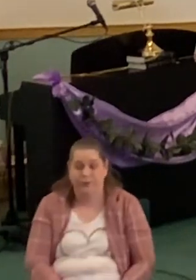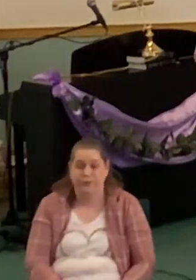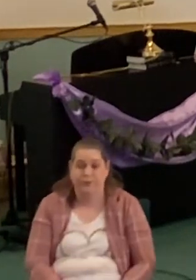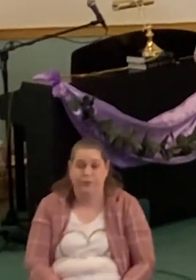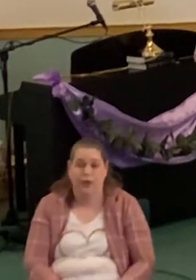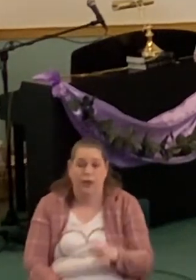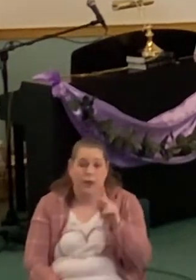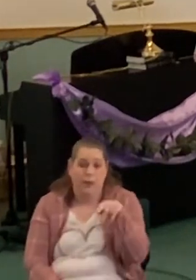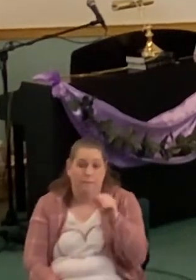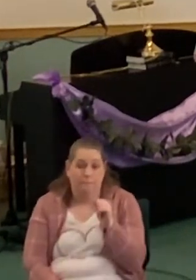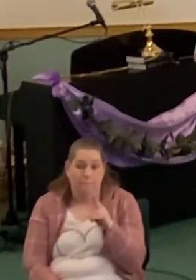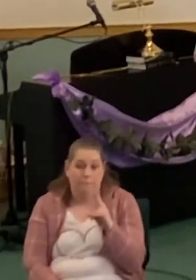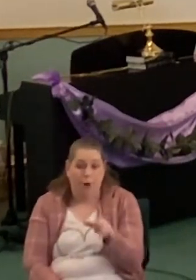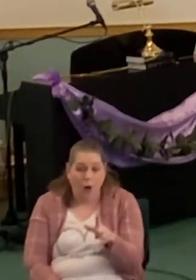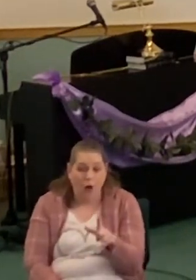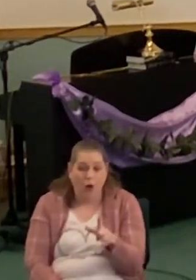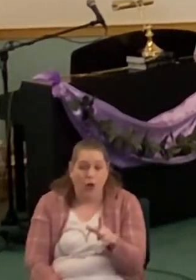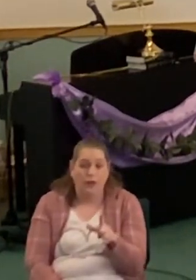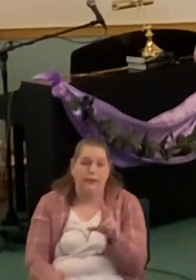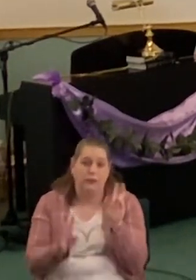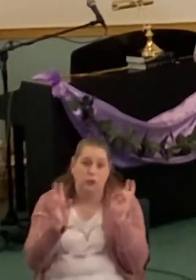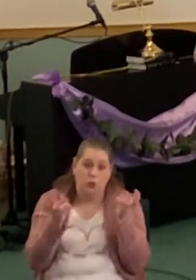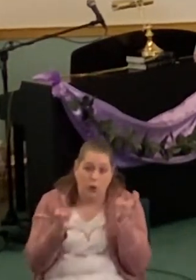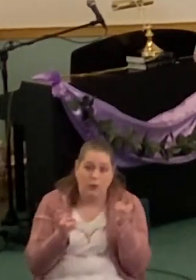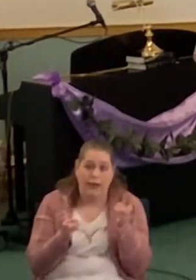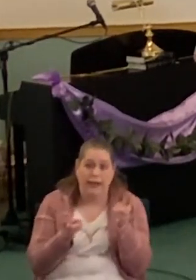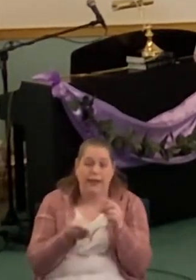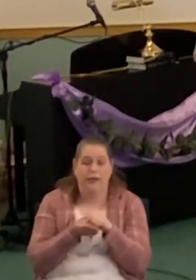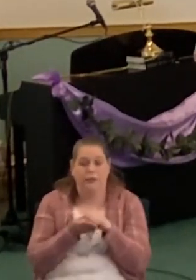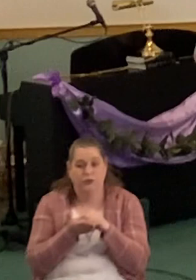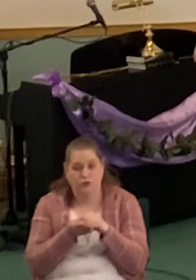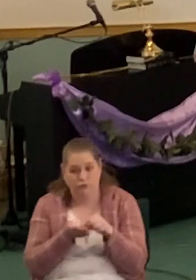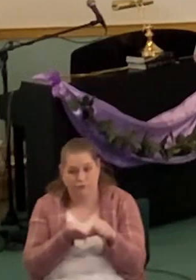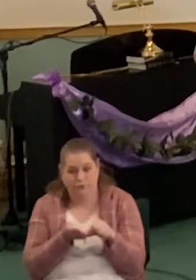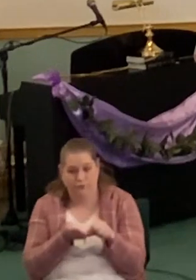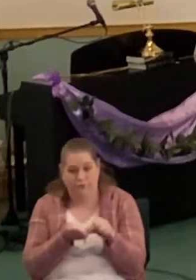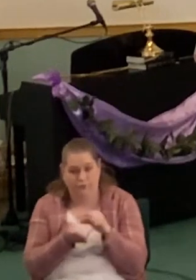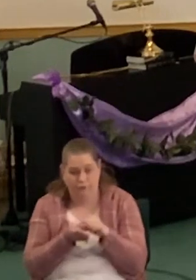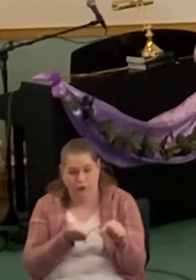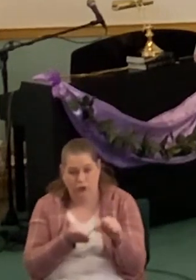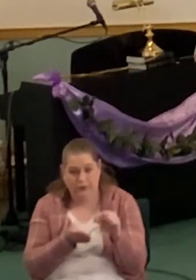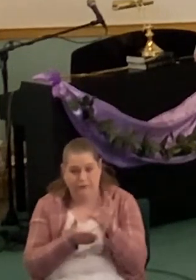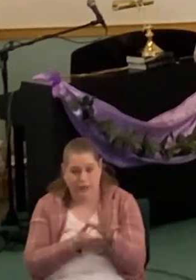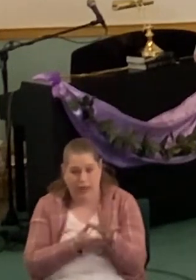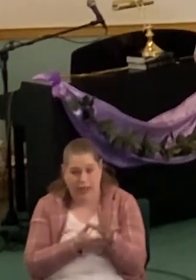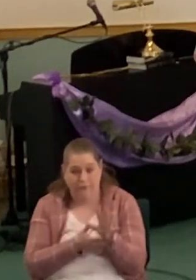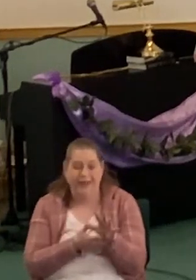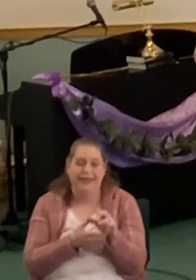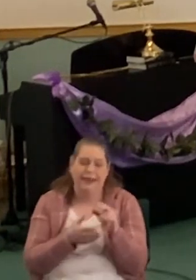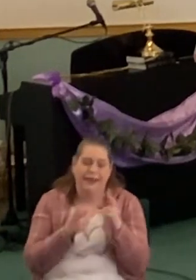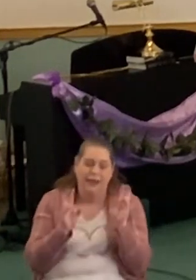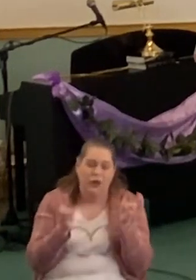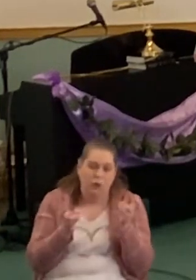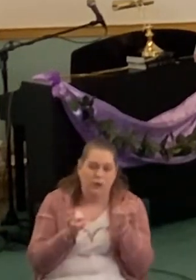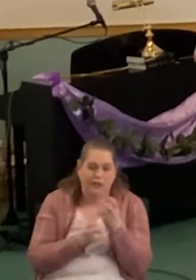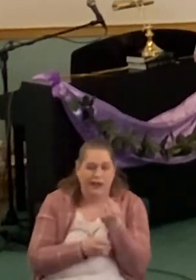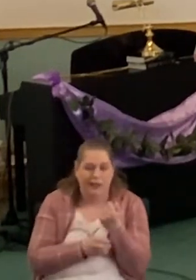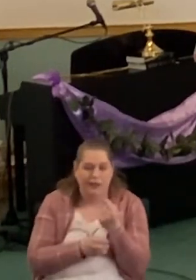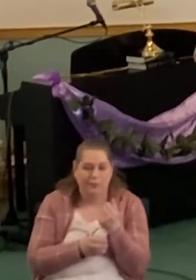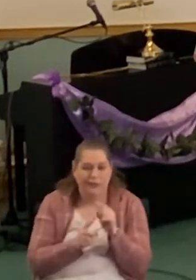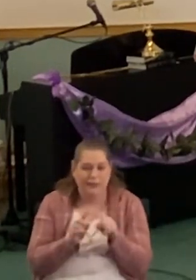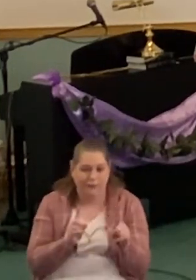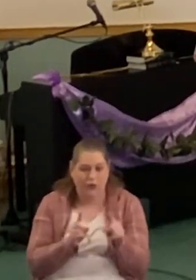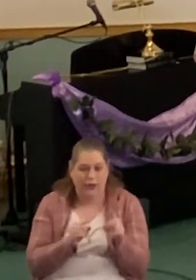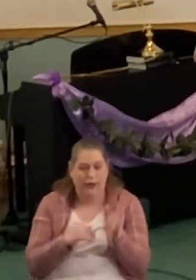There, Paul is quoting Habakkuk chapter 1, verse 5. He quotes it a little bit differently. He quotes the